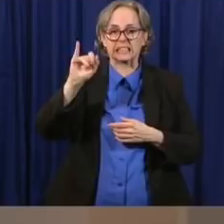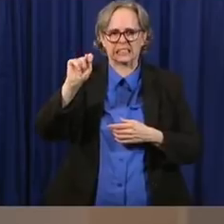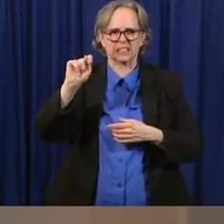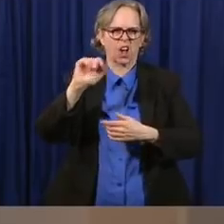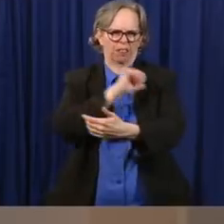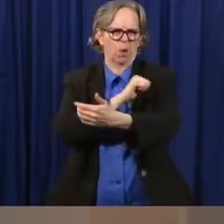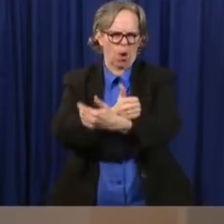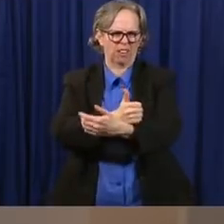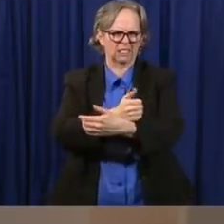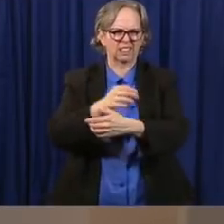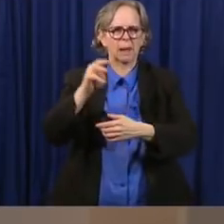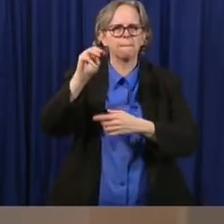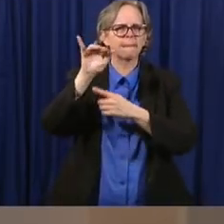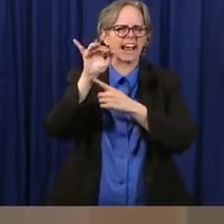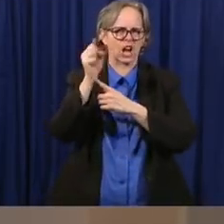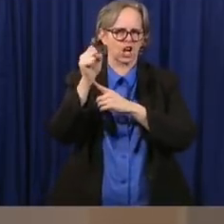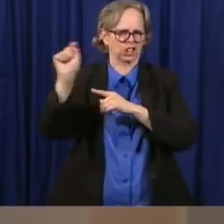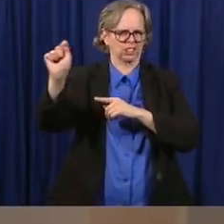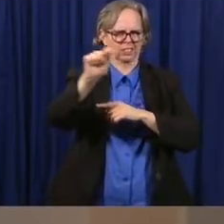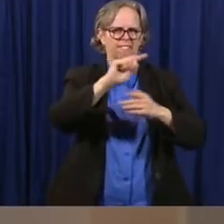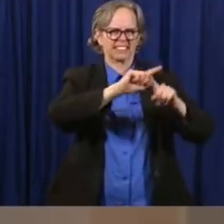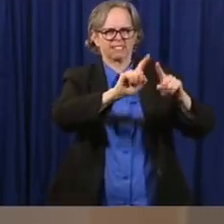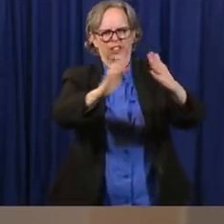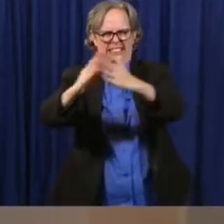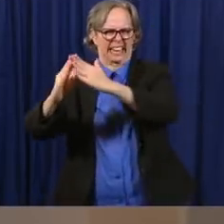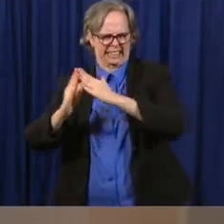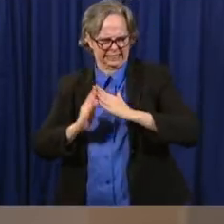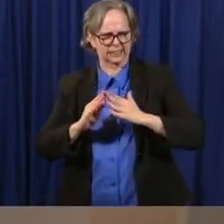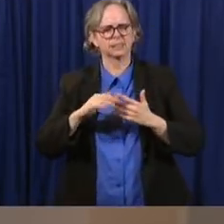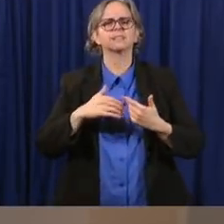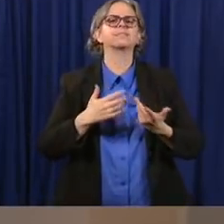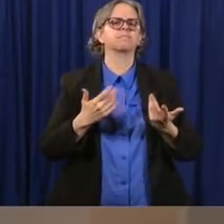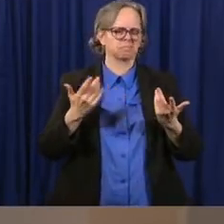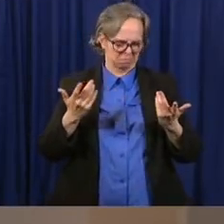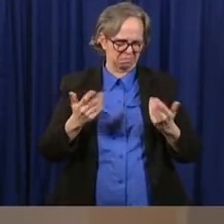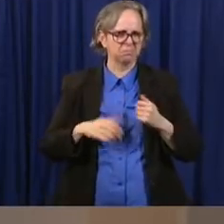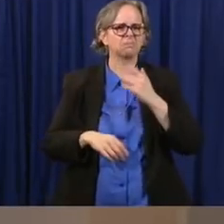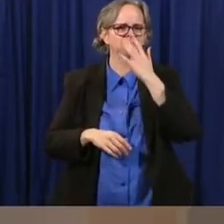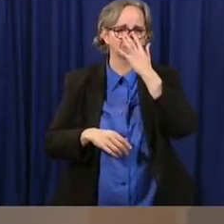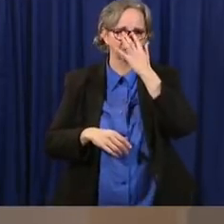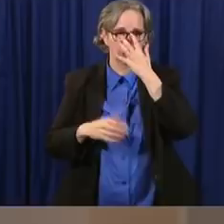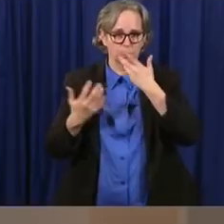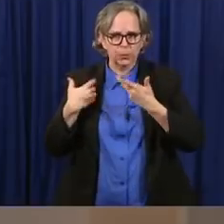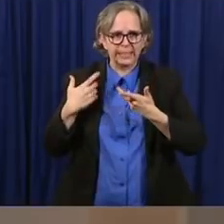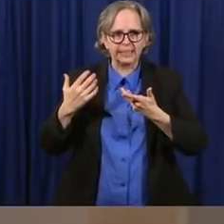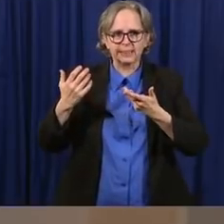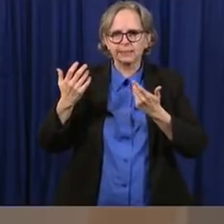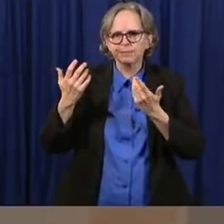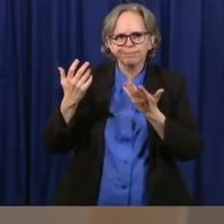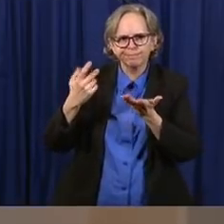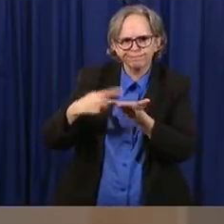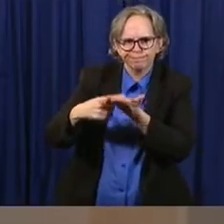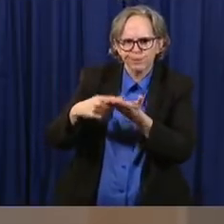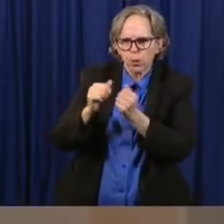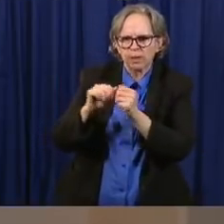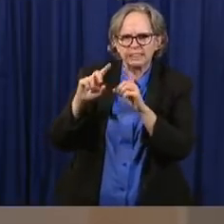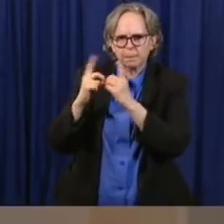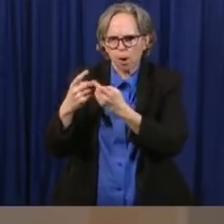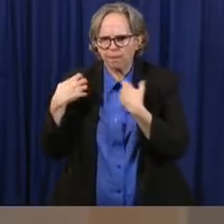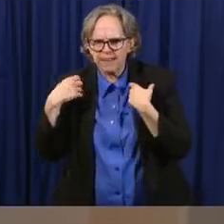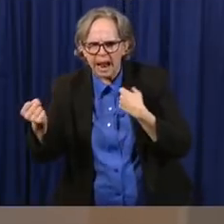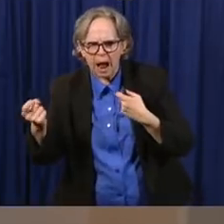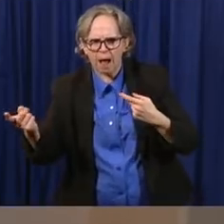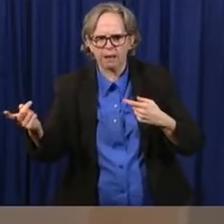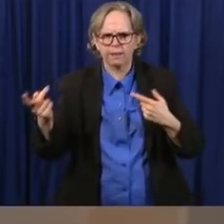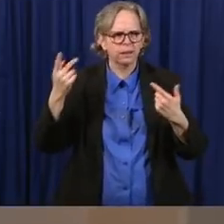are operating. What we did working with Dr. Acton's Department of Health was to set out some protocols and some guidance